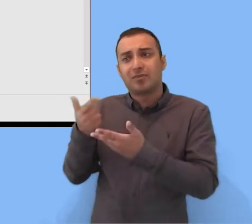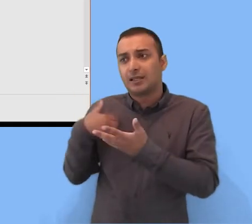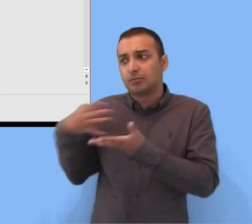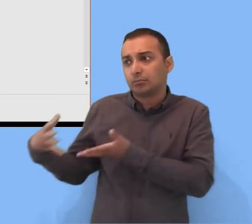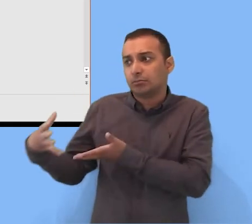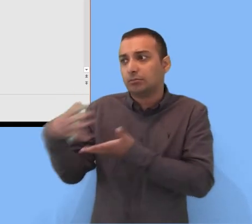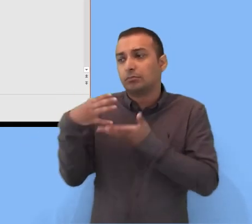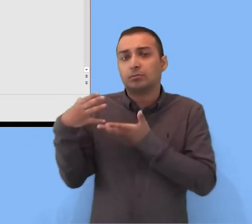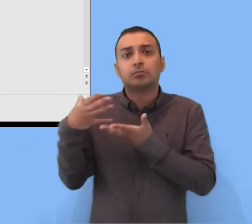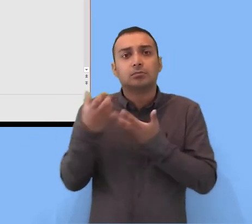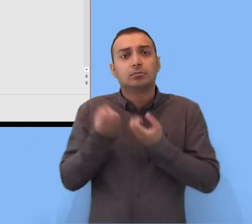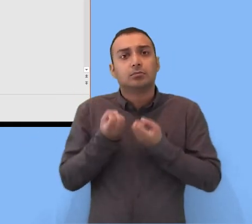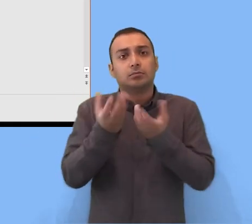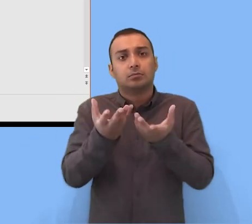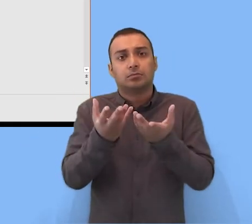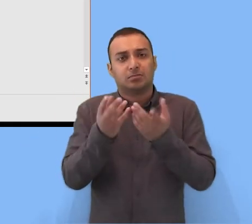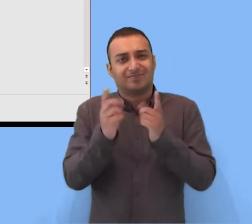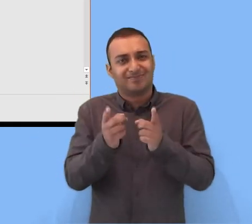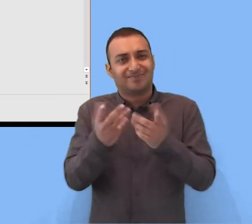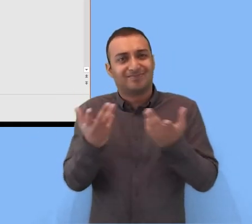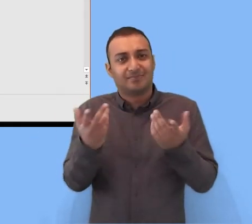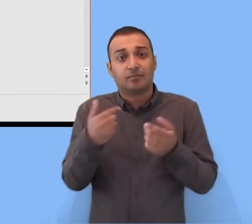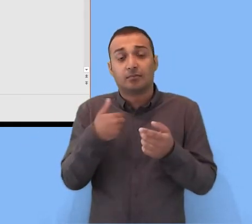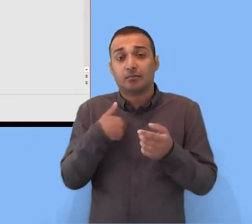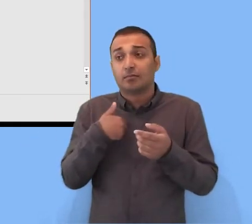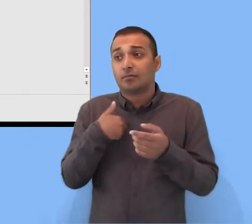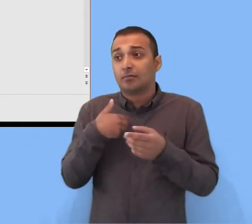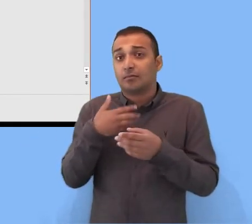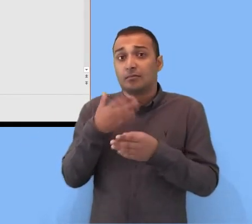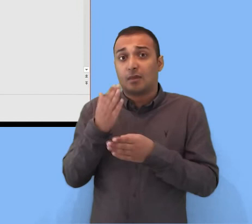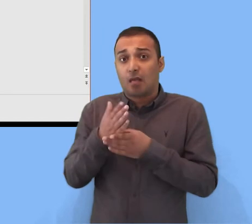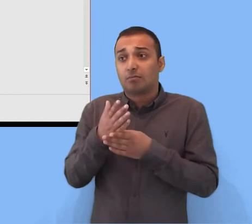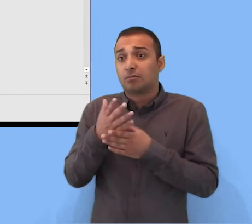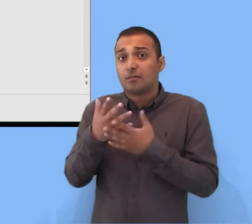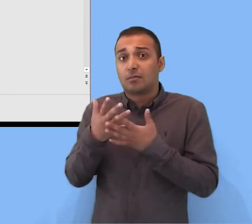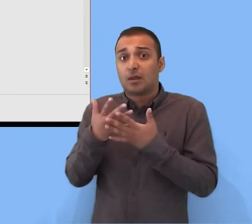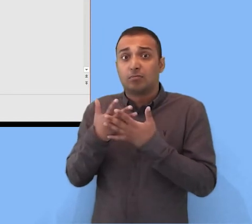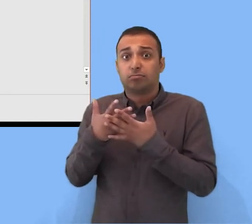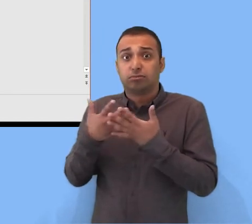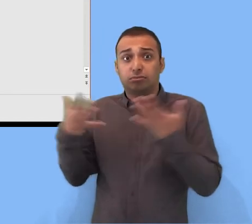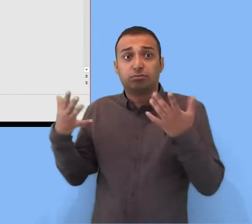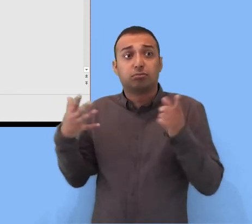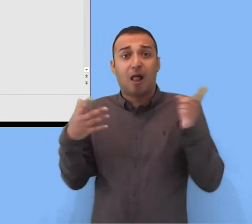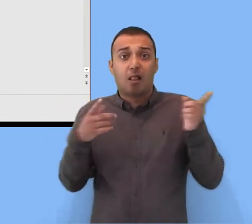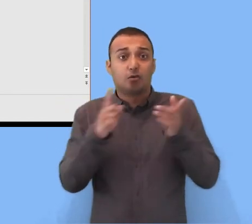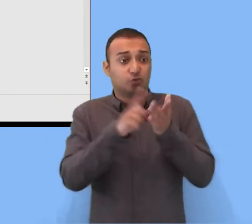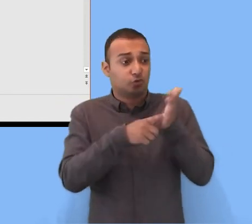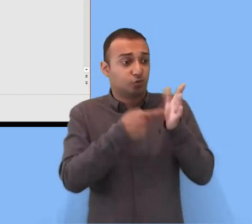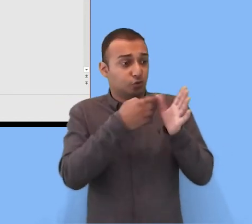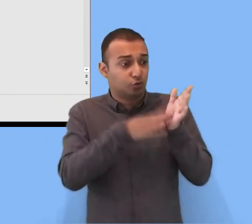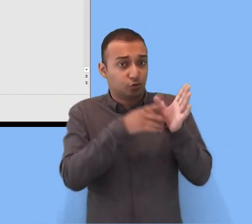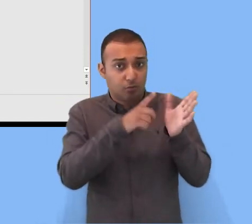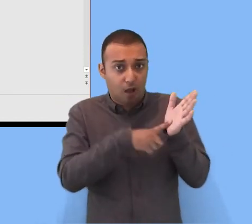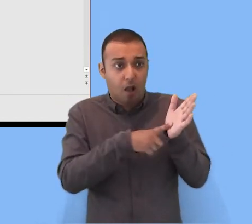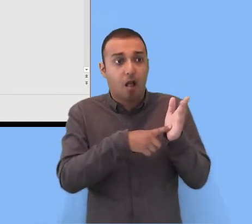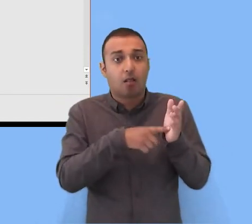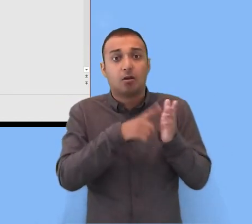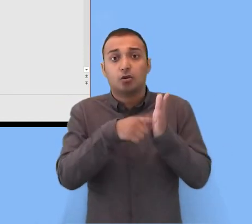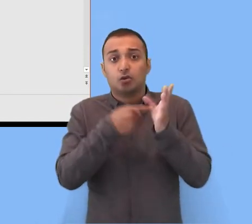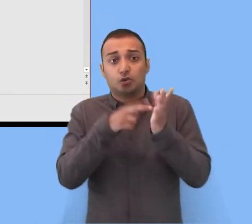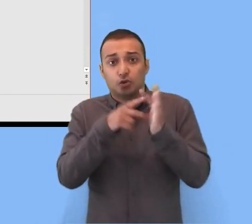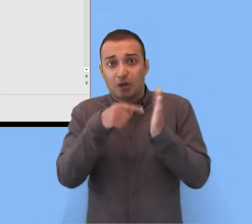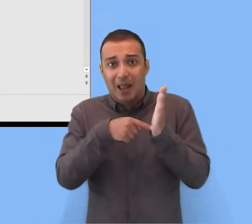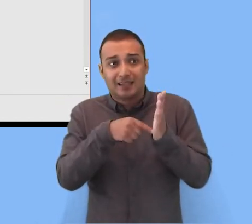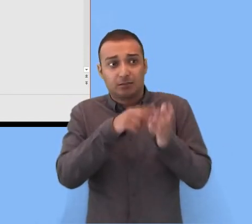on the back of some really, really interesting questions that Jamal and Janet have posed, as well as their